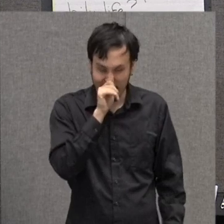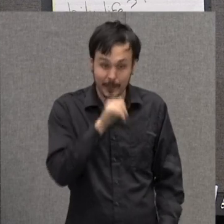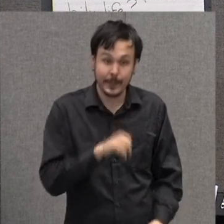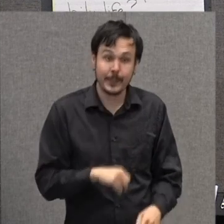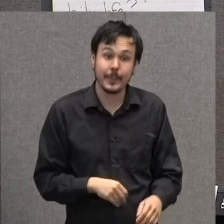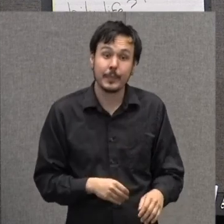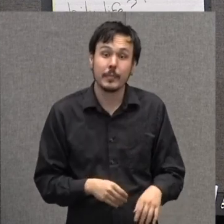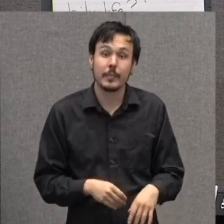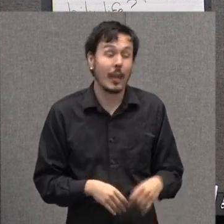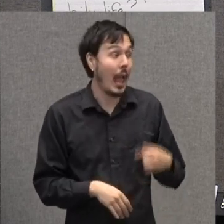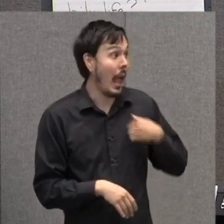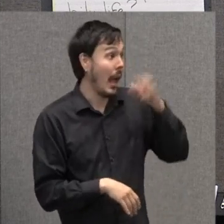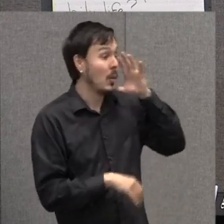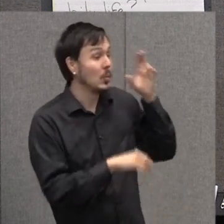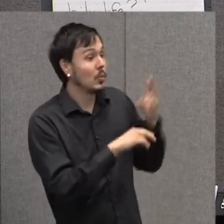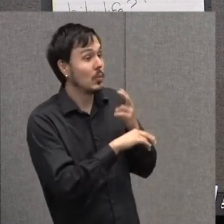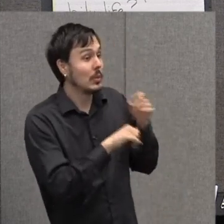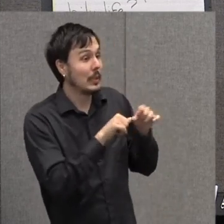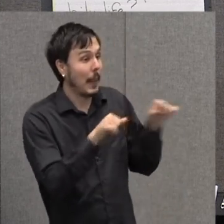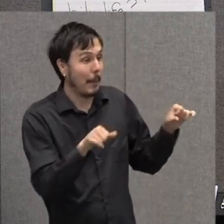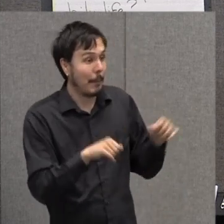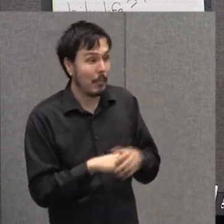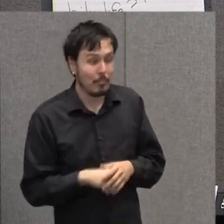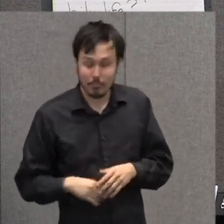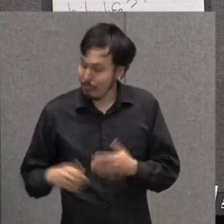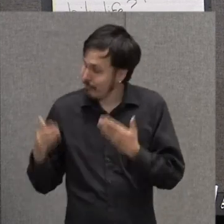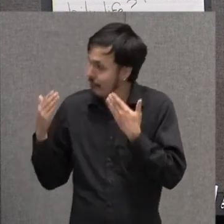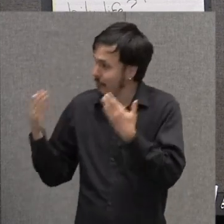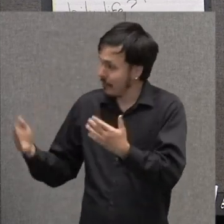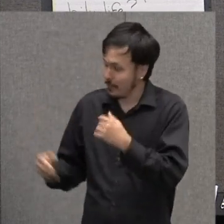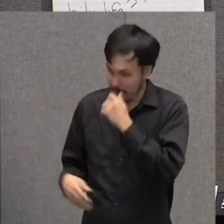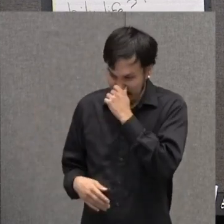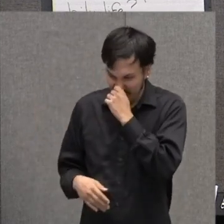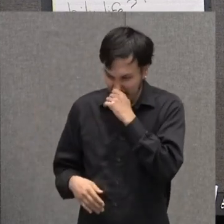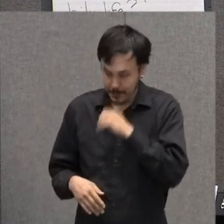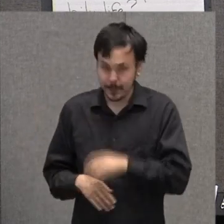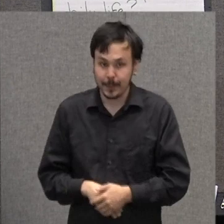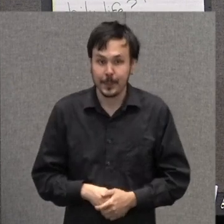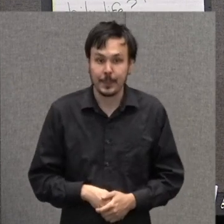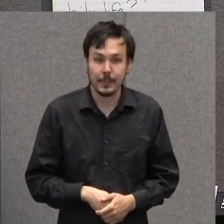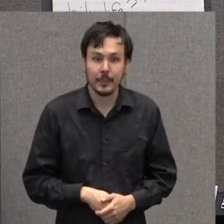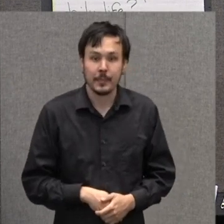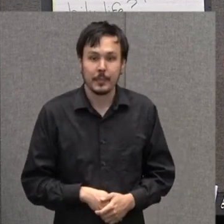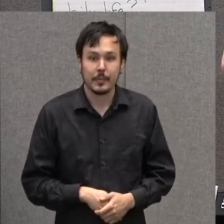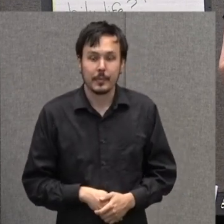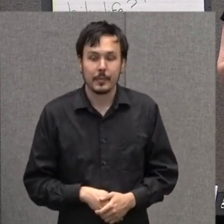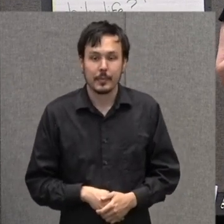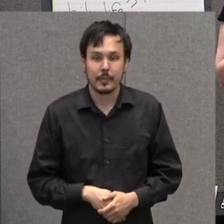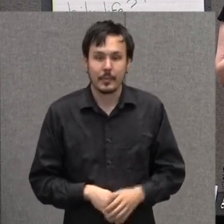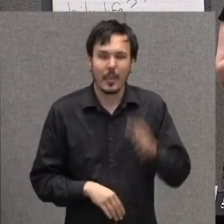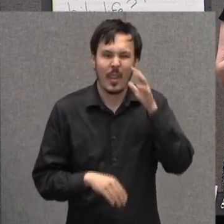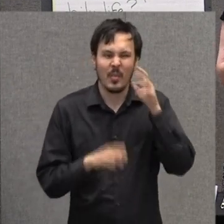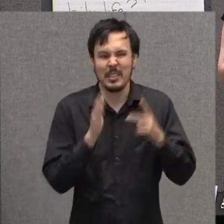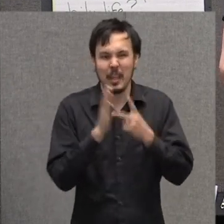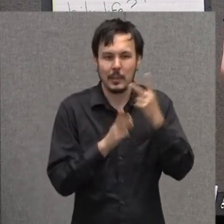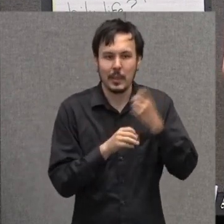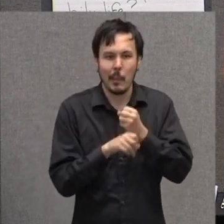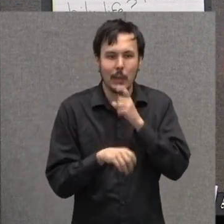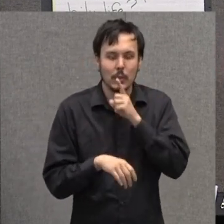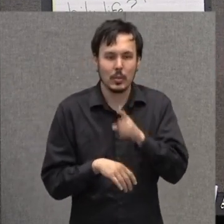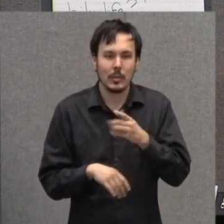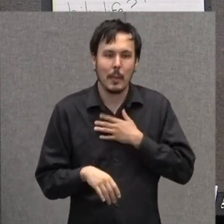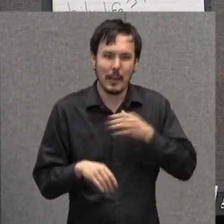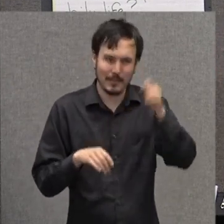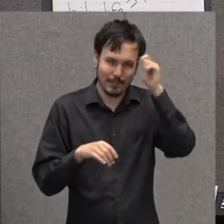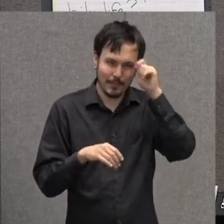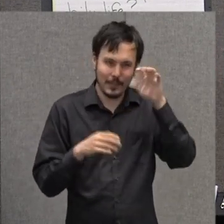Or I will use tape. Use your tape and close it off. Now I'm going to double check and make sure